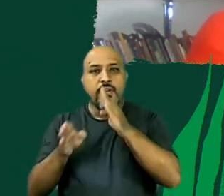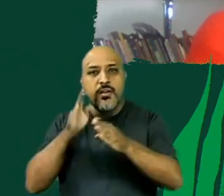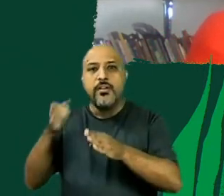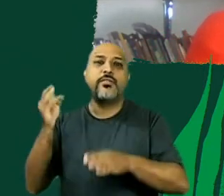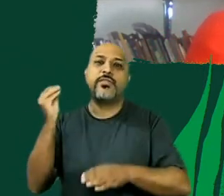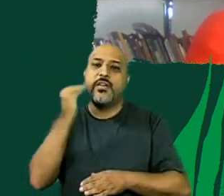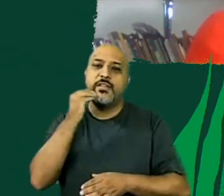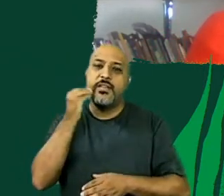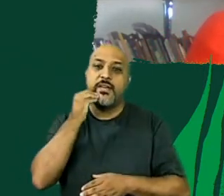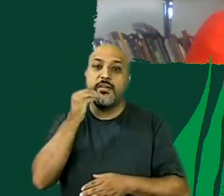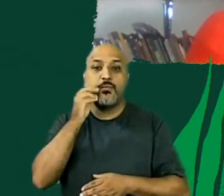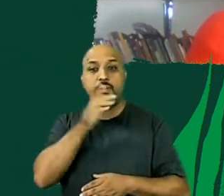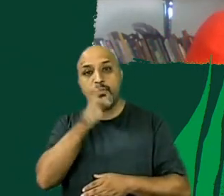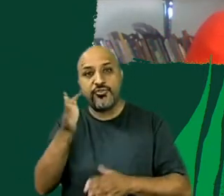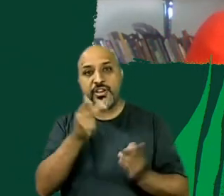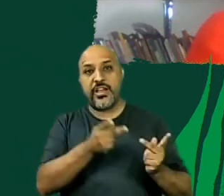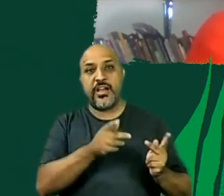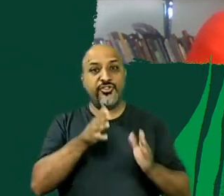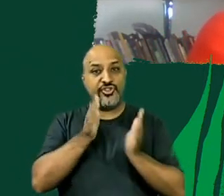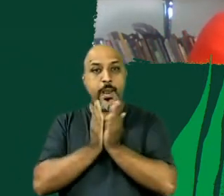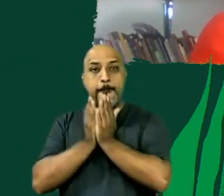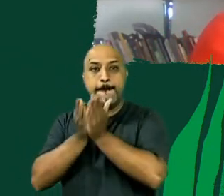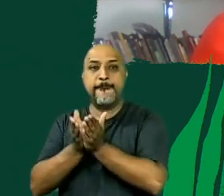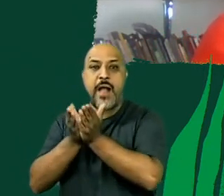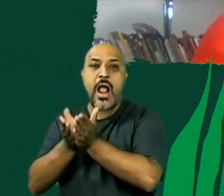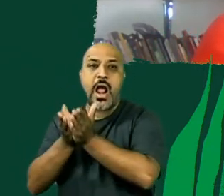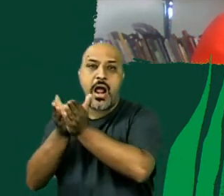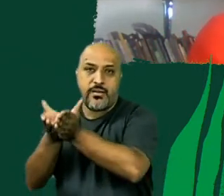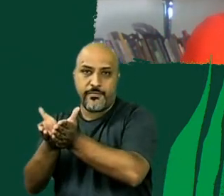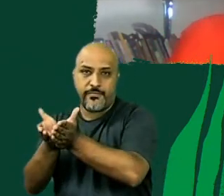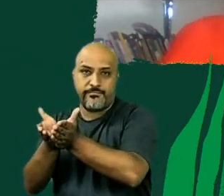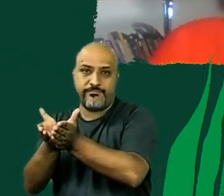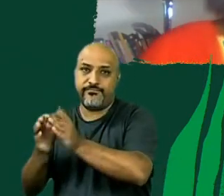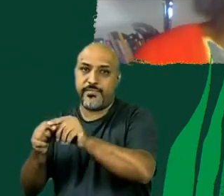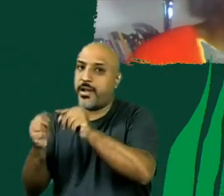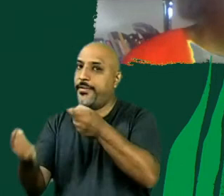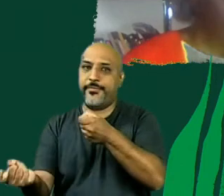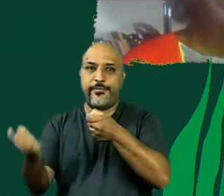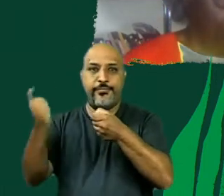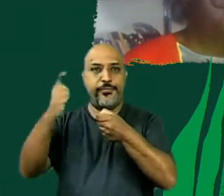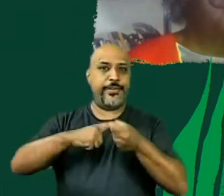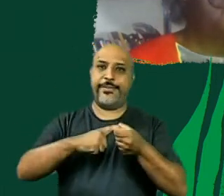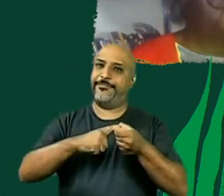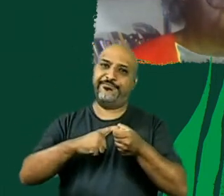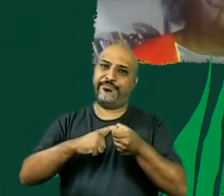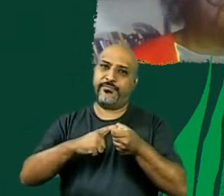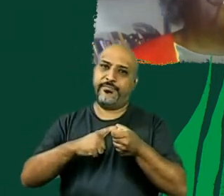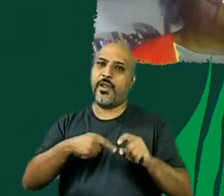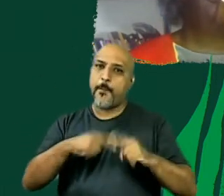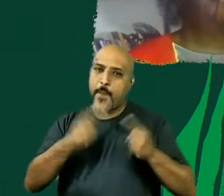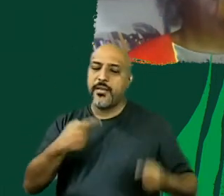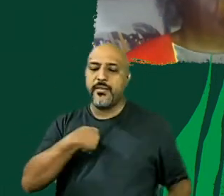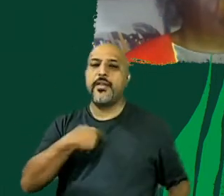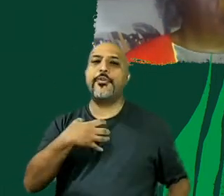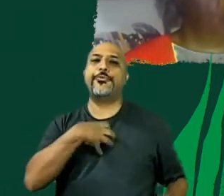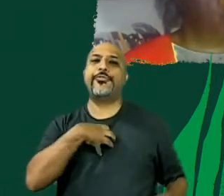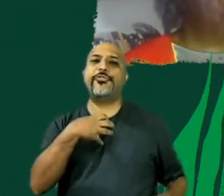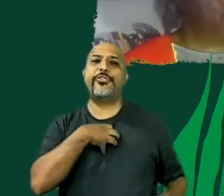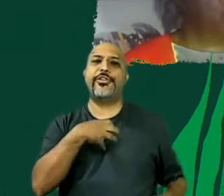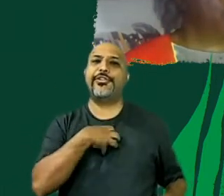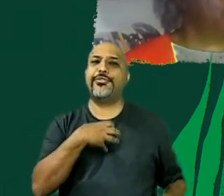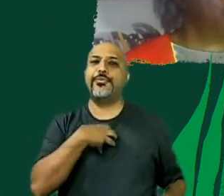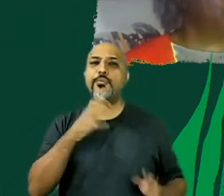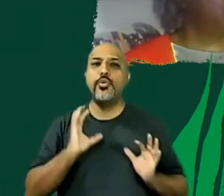was turned back. But I feel very strongly about that part of the world and the treatment of